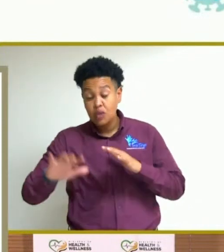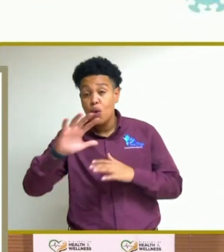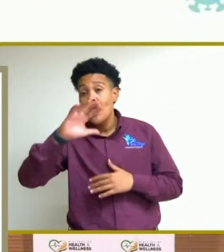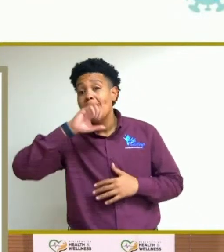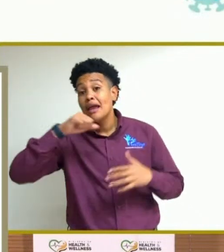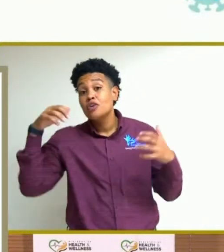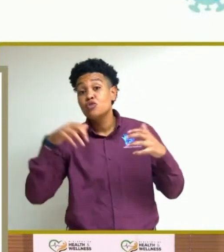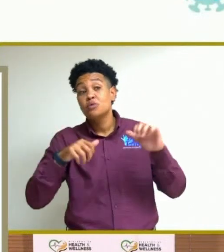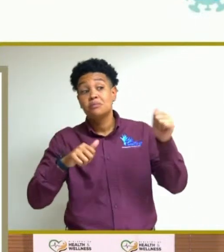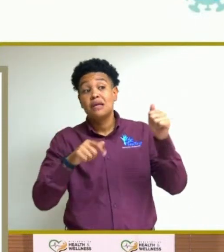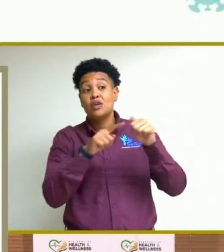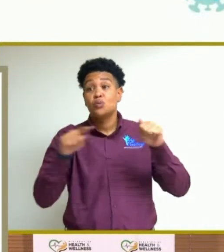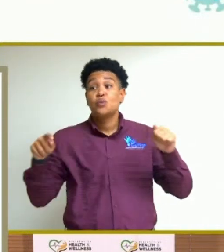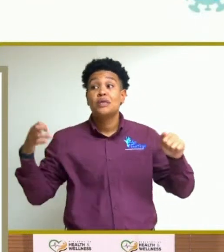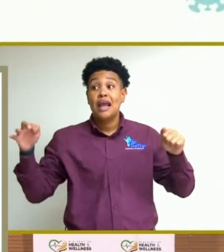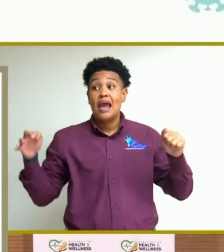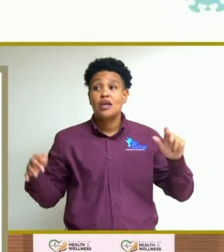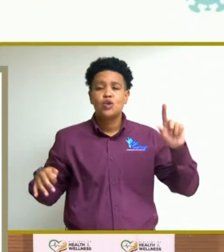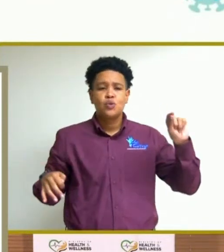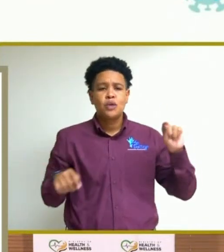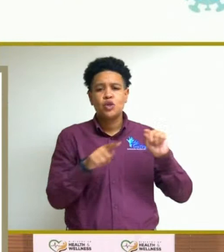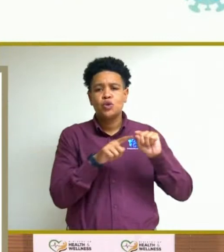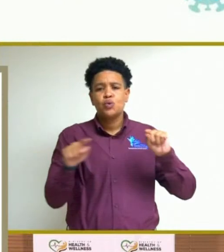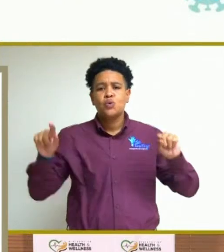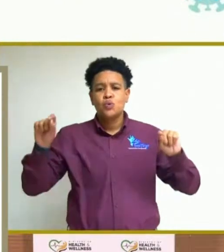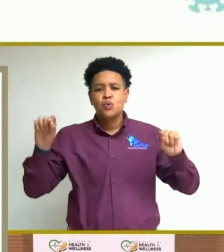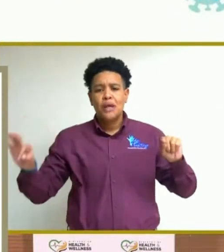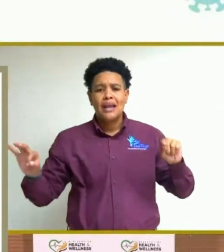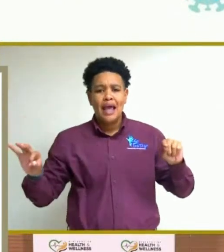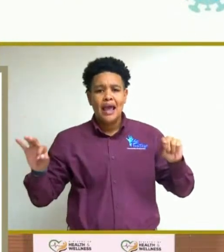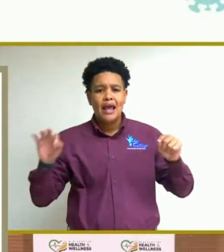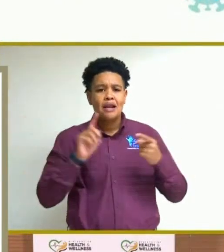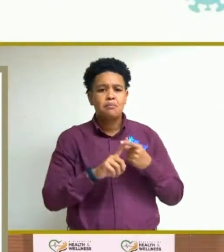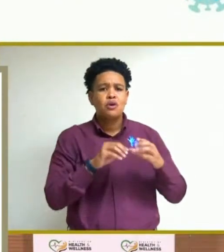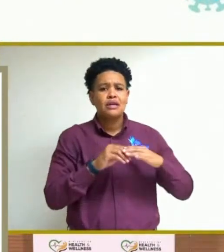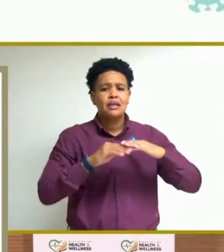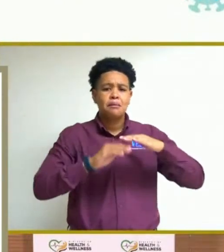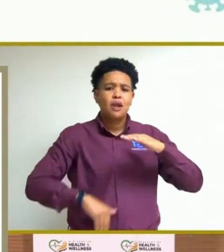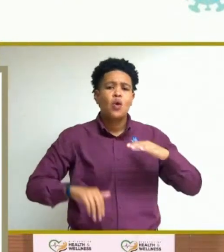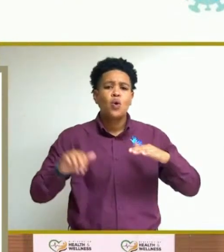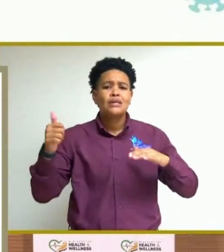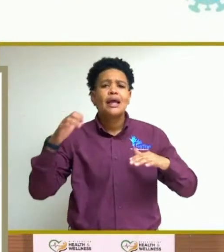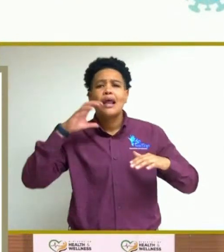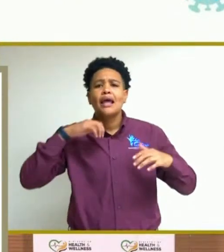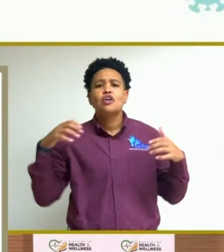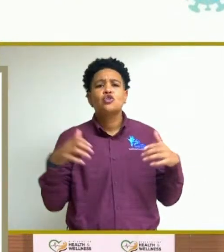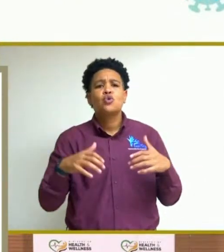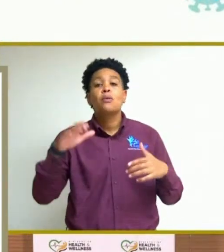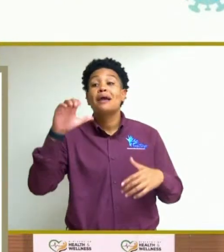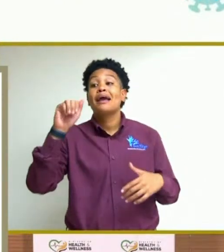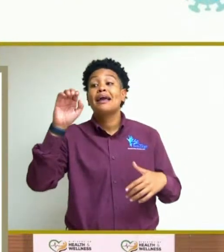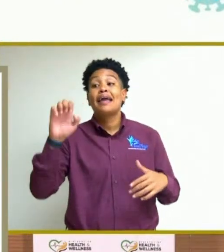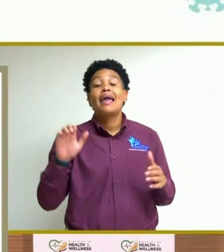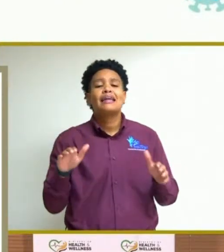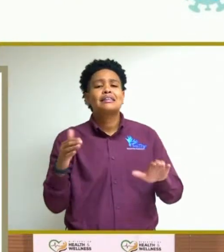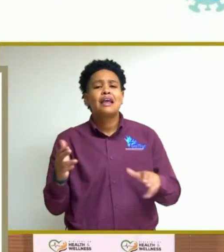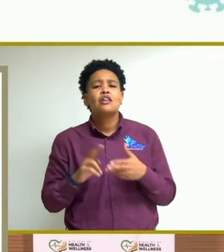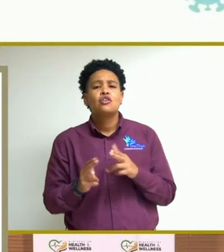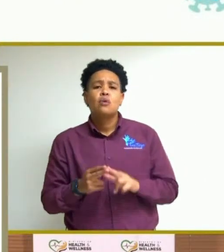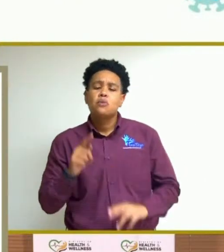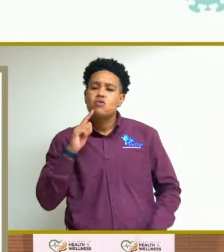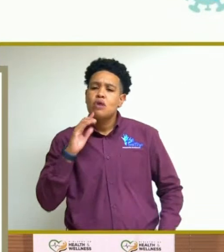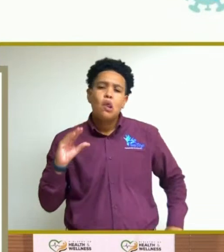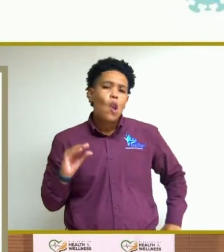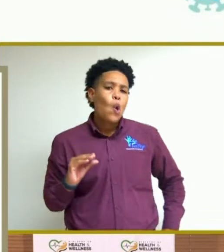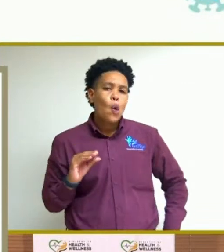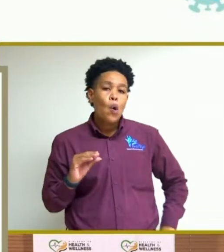groups, 10 to 19, the 20 to 29, and also in the below 10, that the case fatality rate is low.